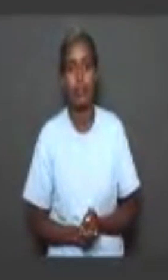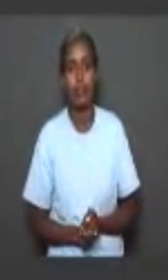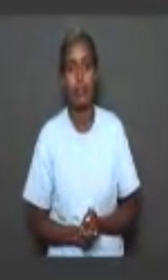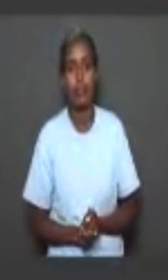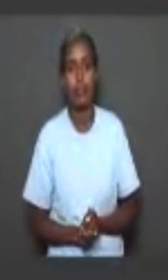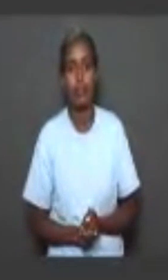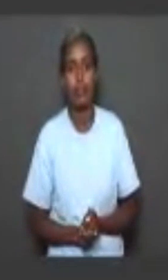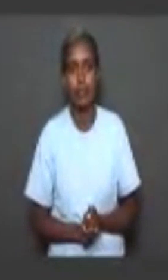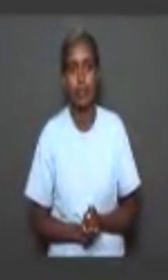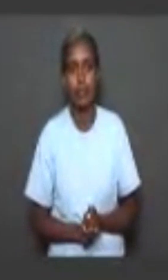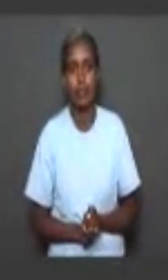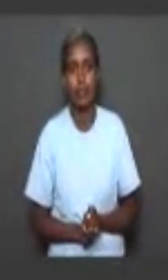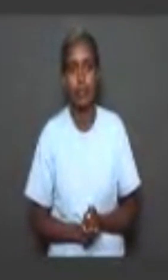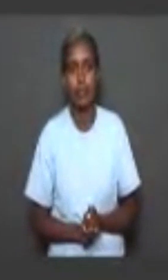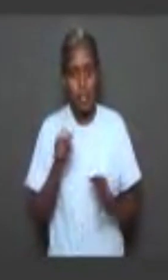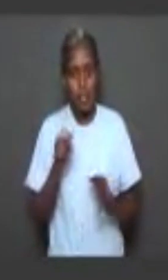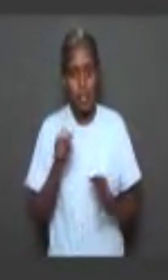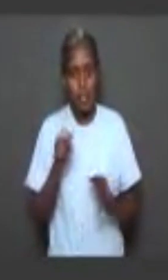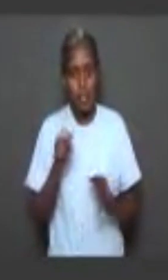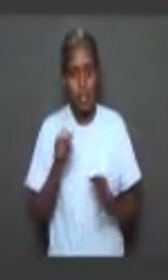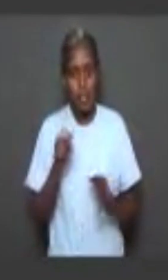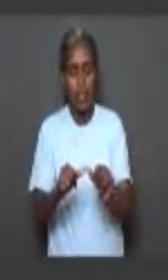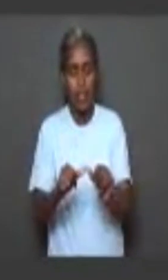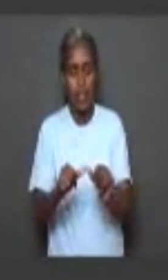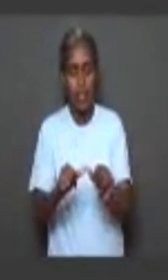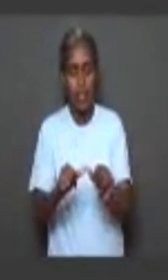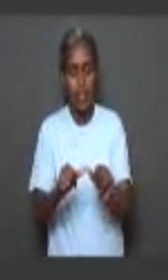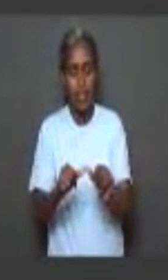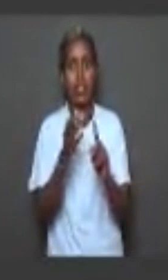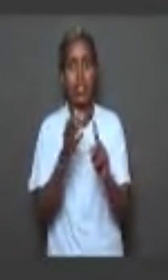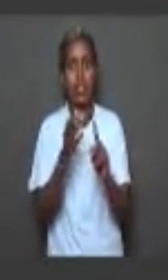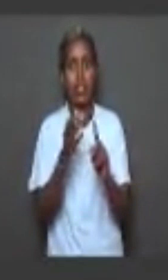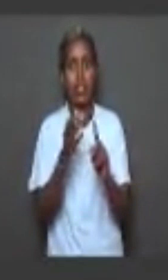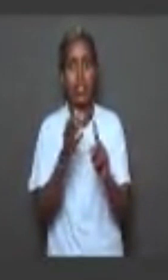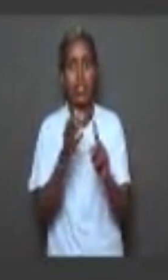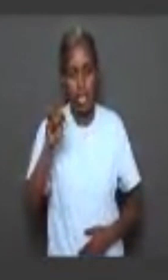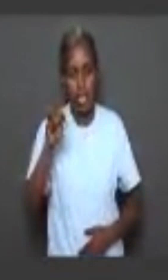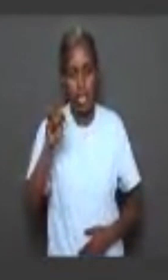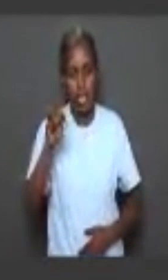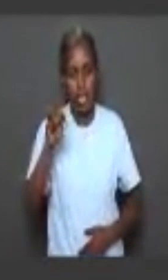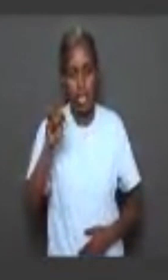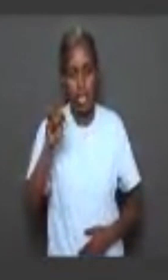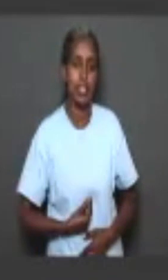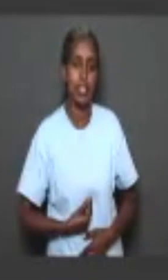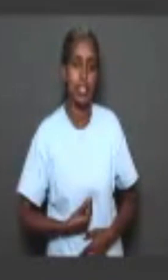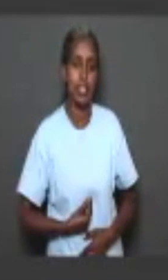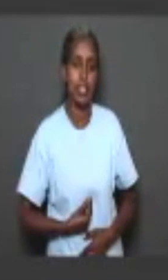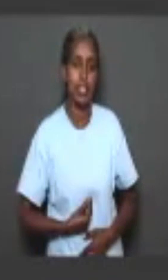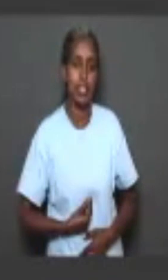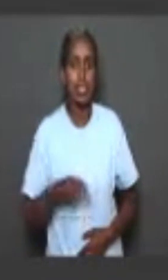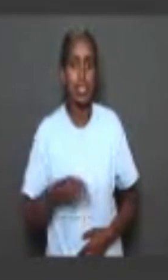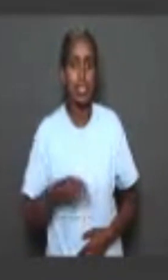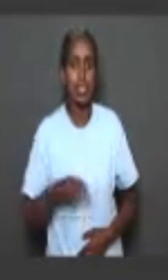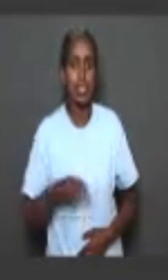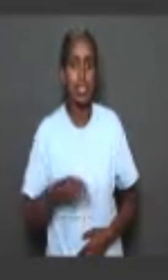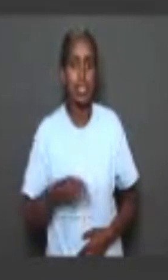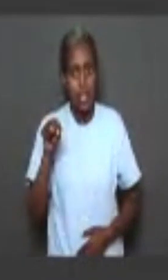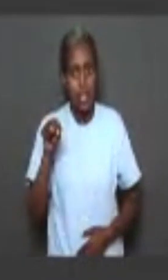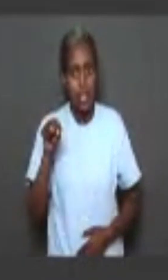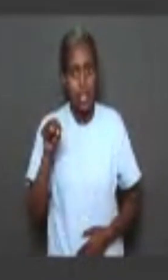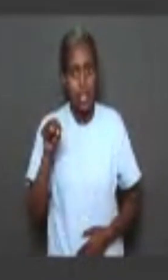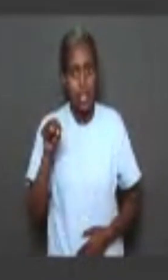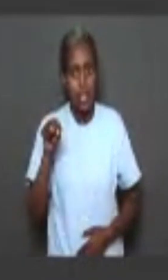A finite set contains n elements, where n is